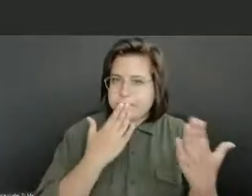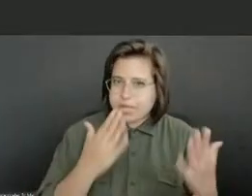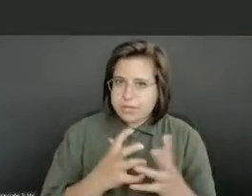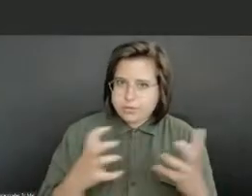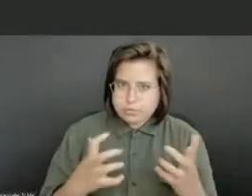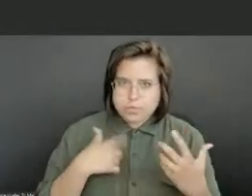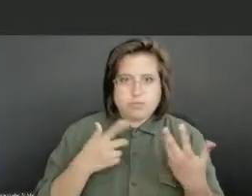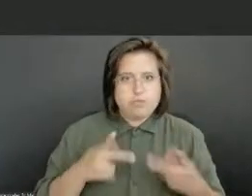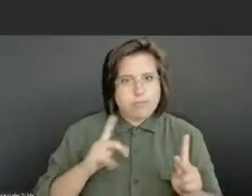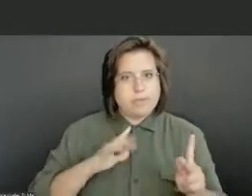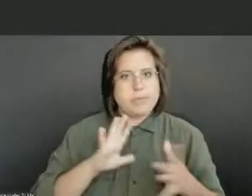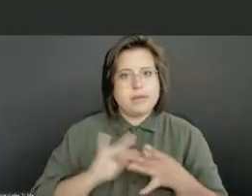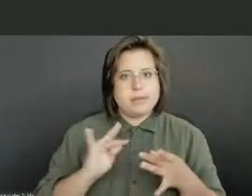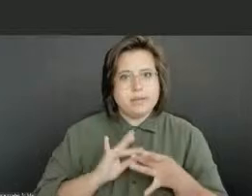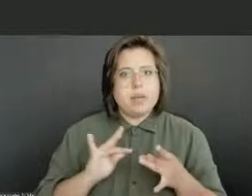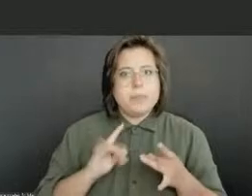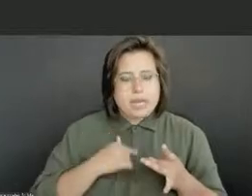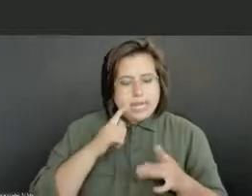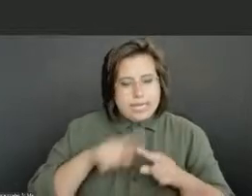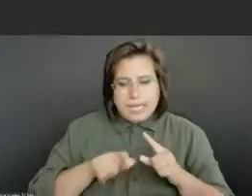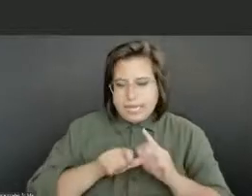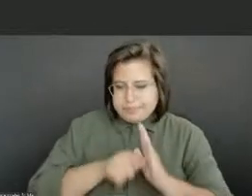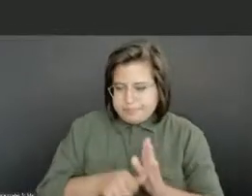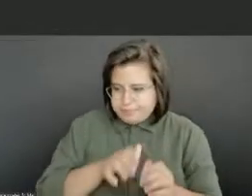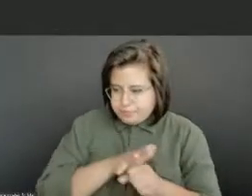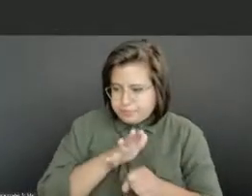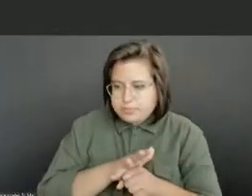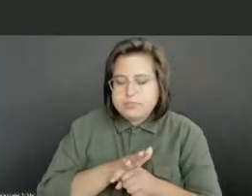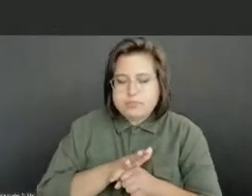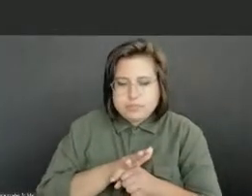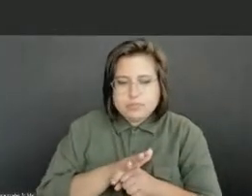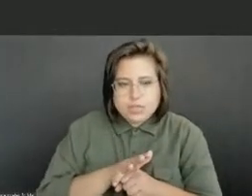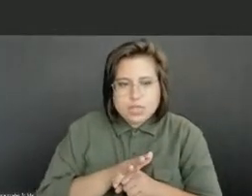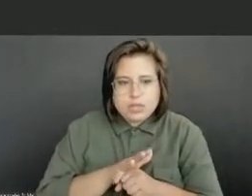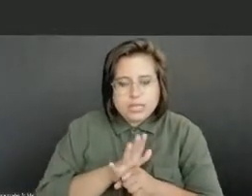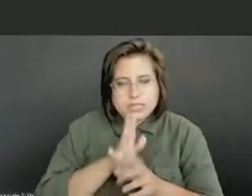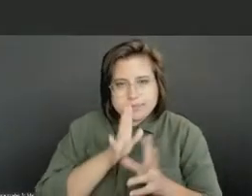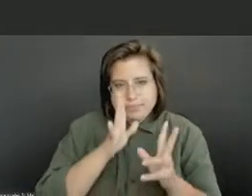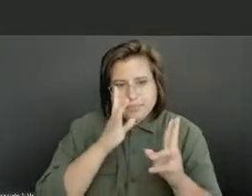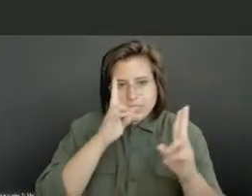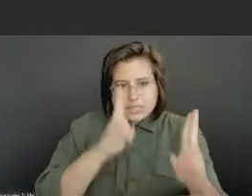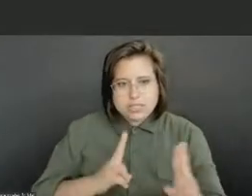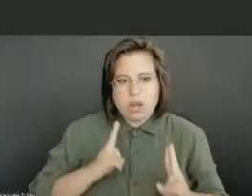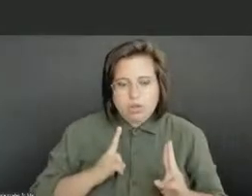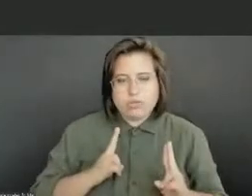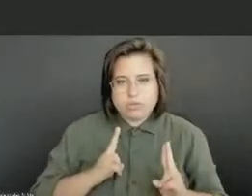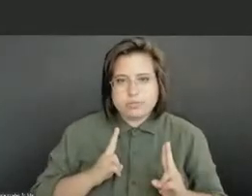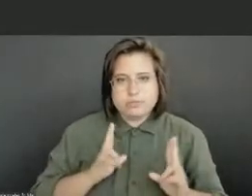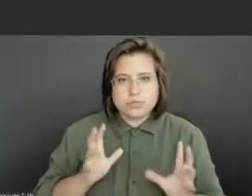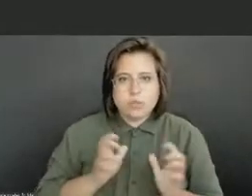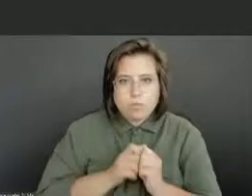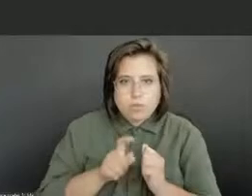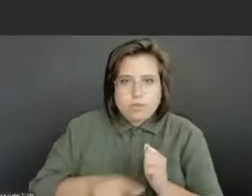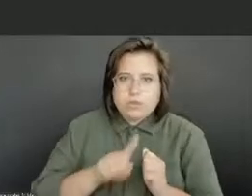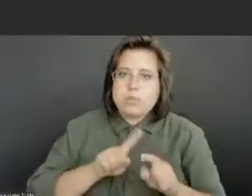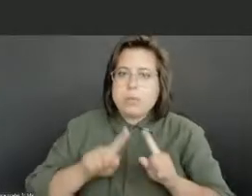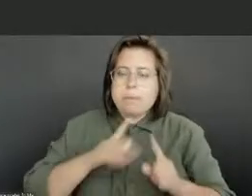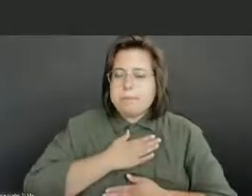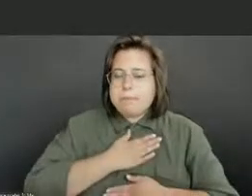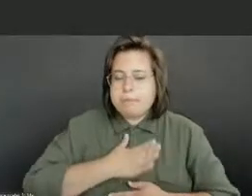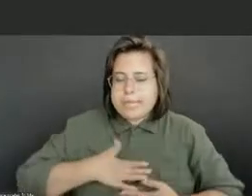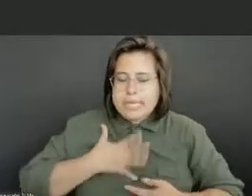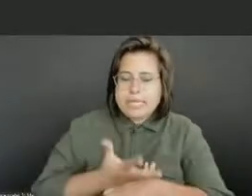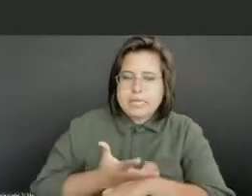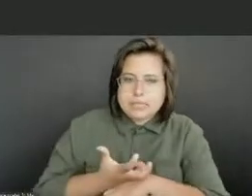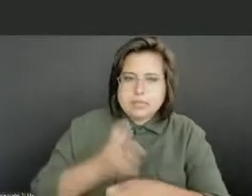me. I cannot stress highly enough that it's an honor to talk to you, but please, as a government, we have to